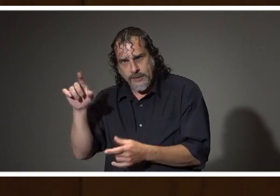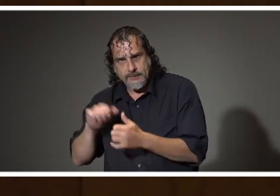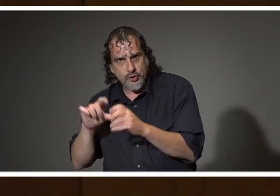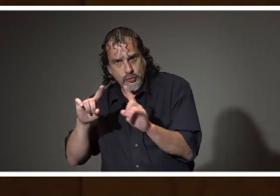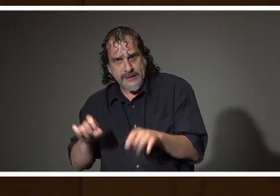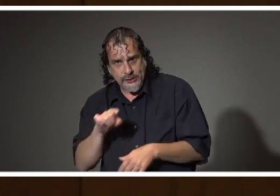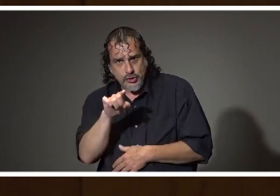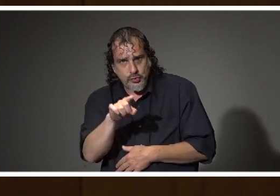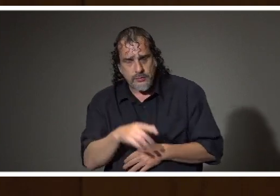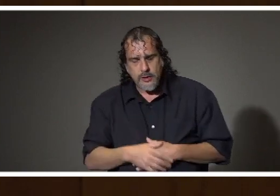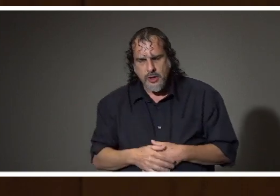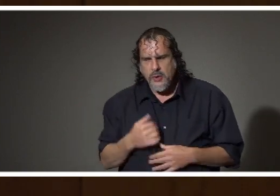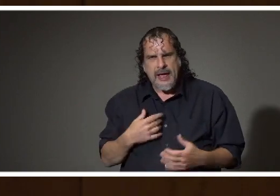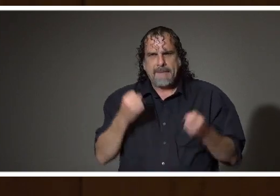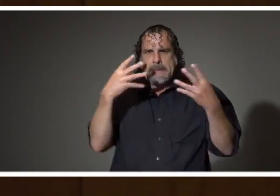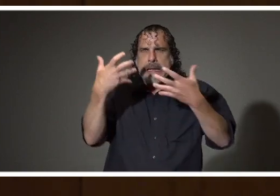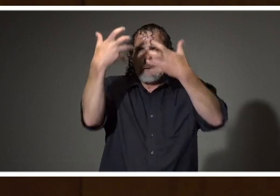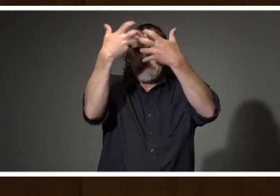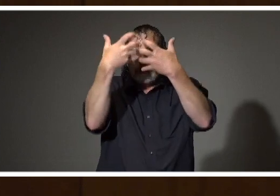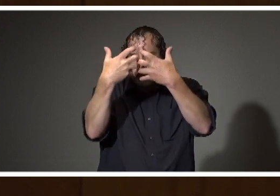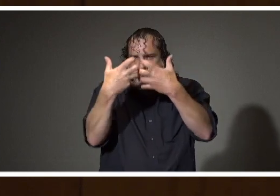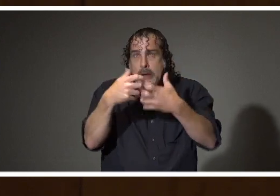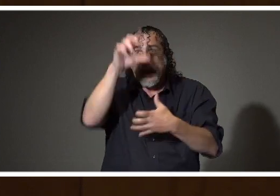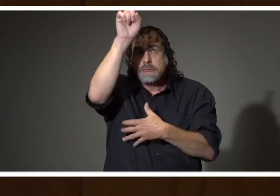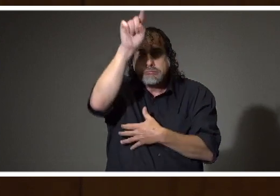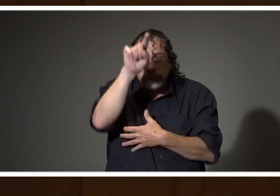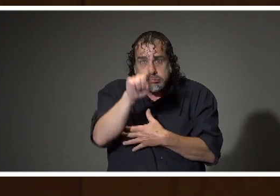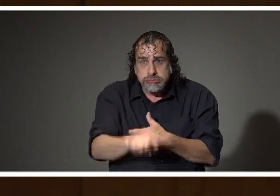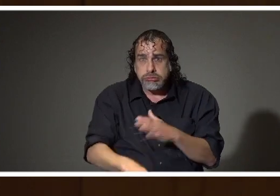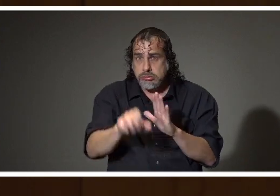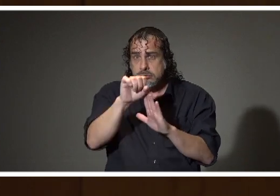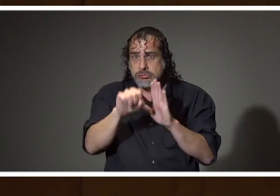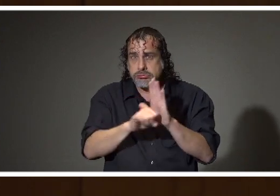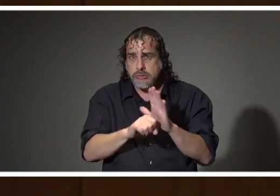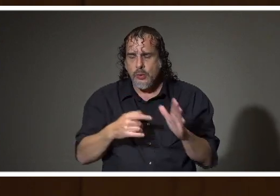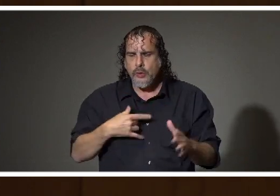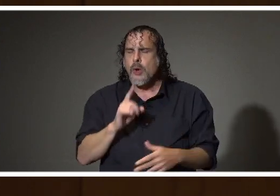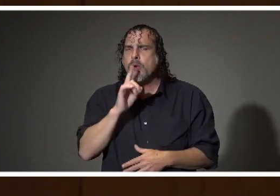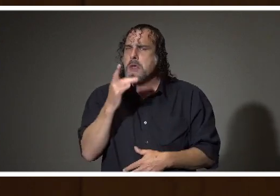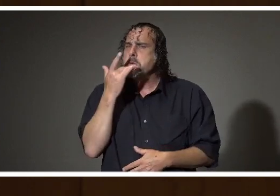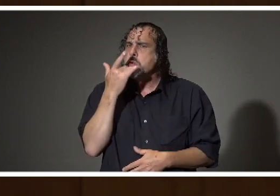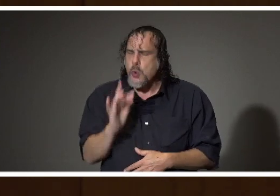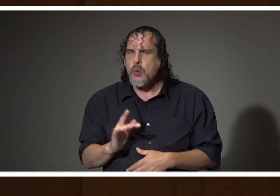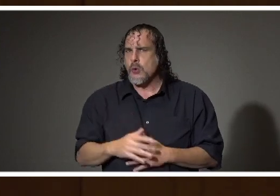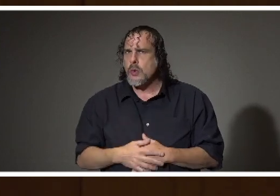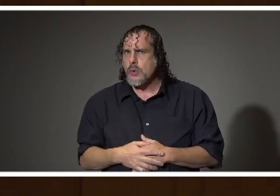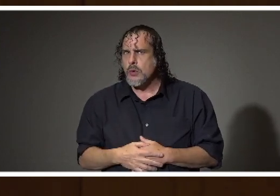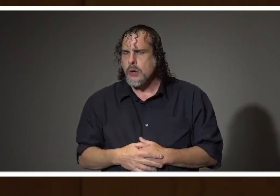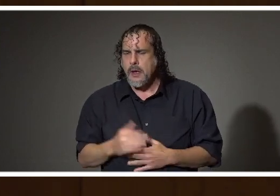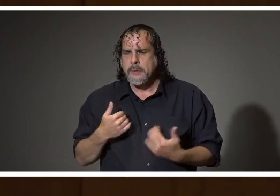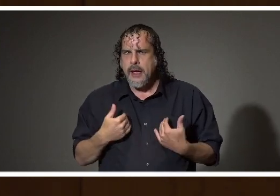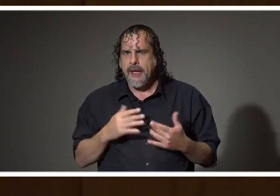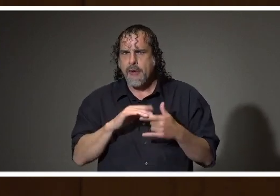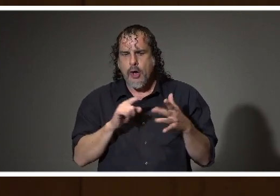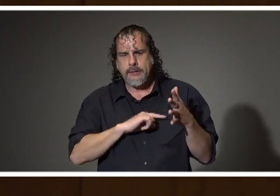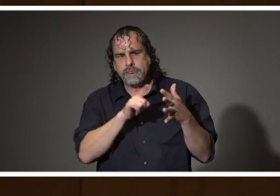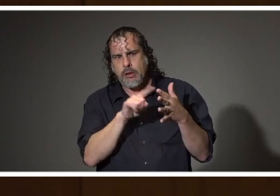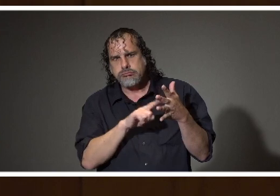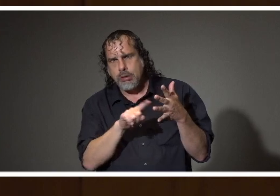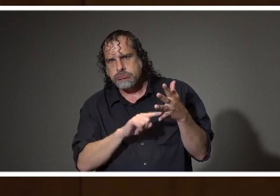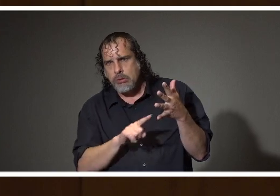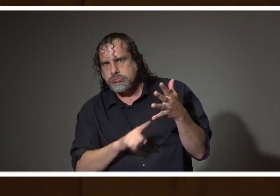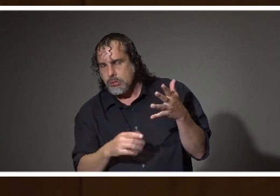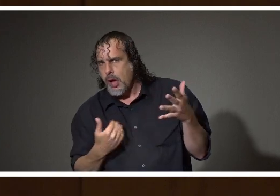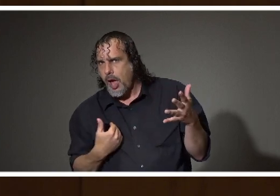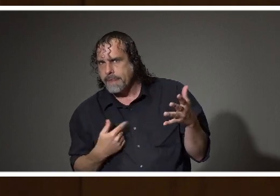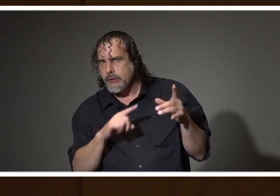But we have so many partners across the state. We're really just extremely fortunate to have all these avenues.